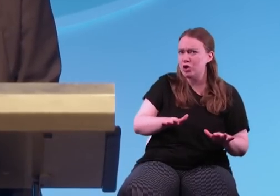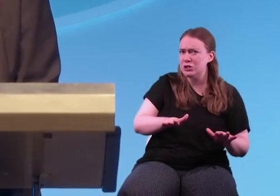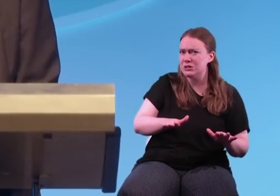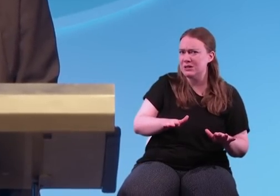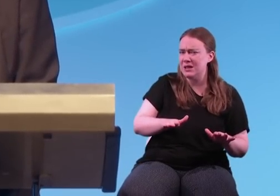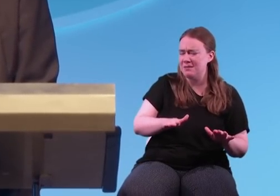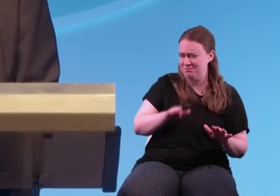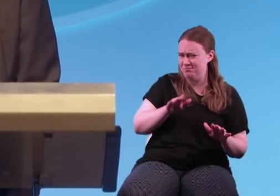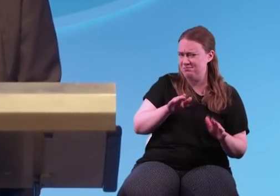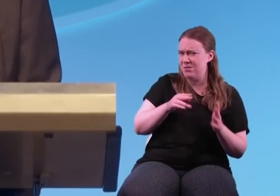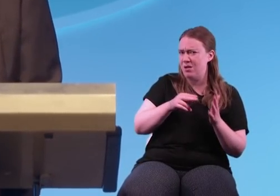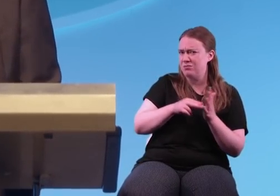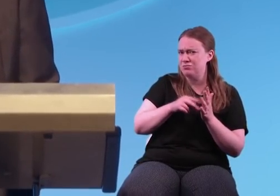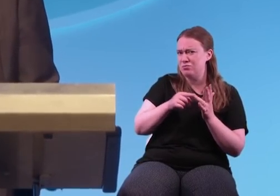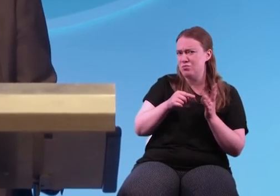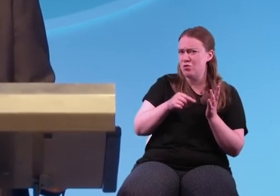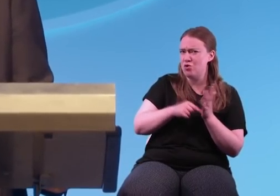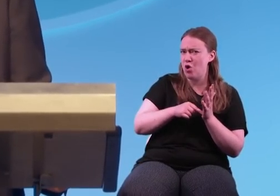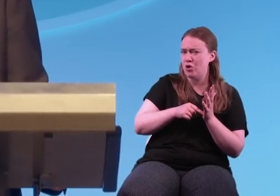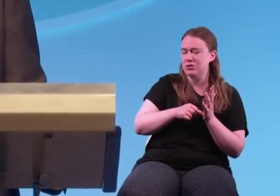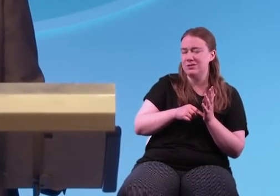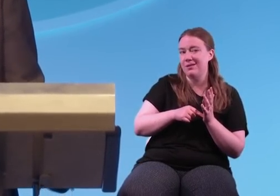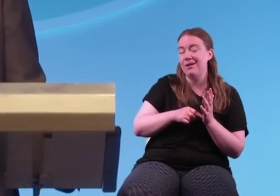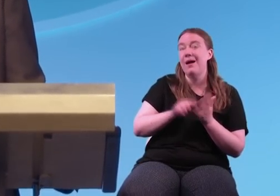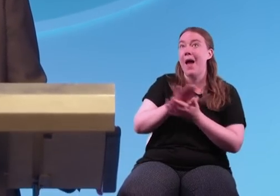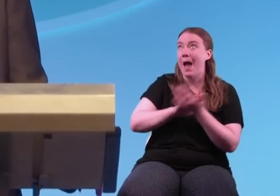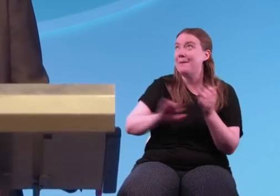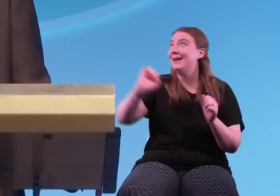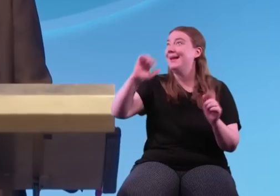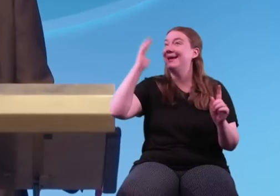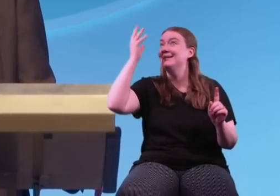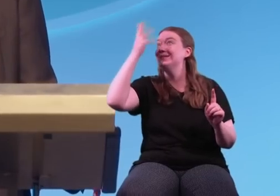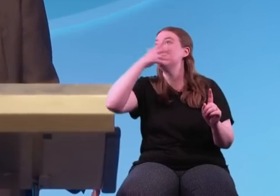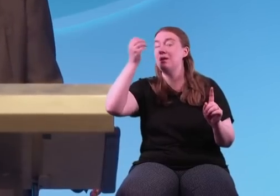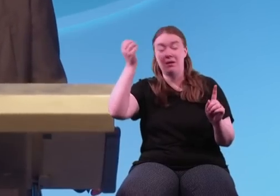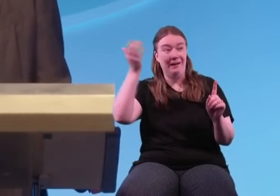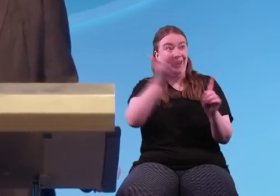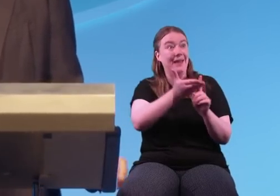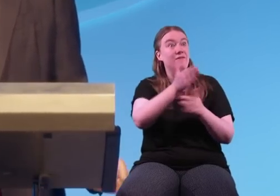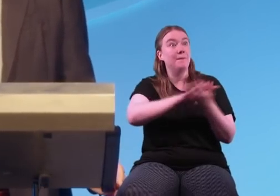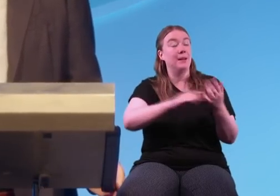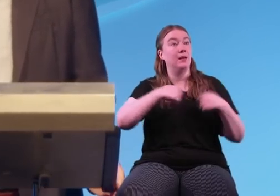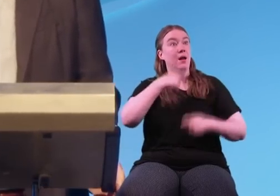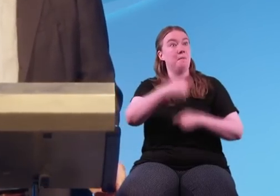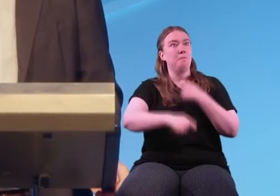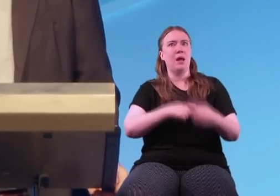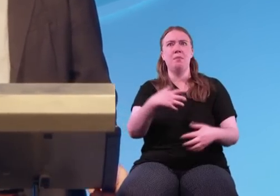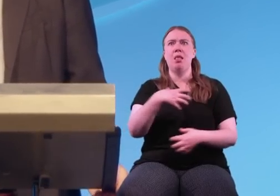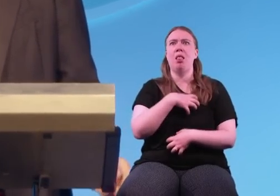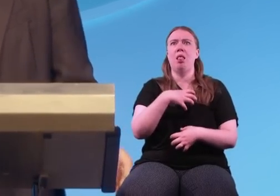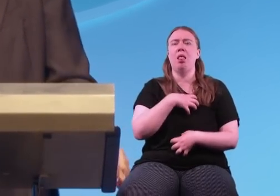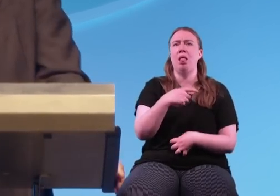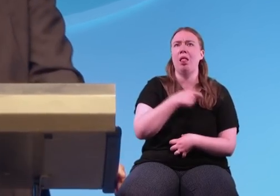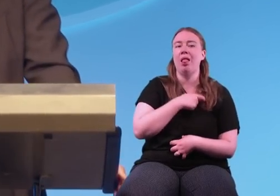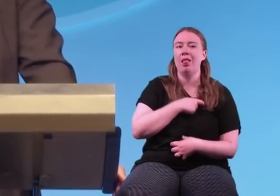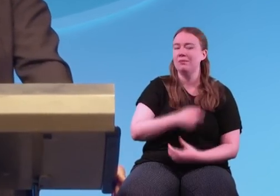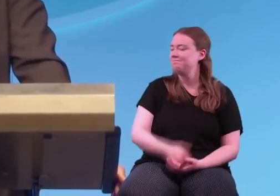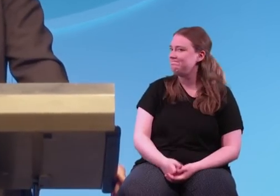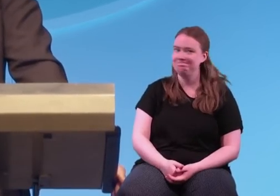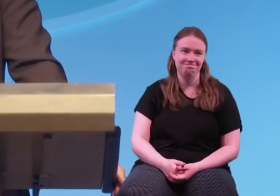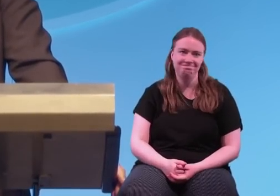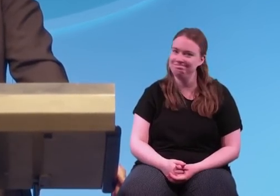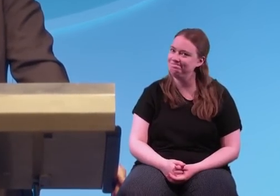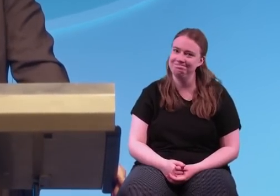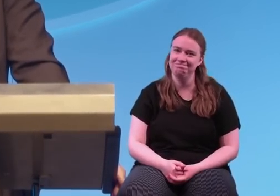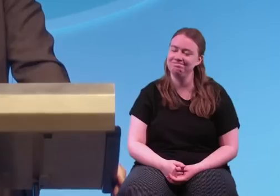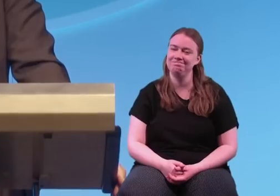first of all, not of fear, not of fear. Now, most of the commentaries,